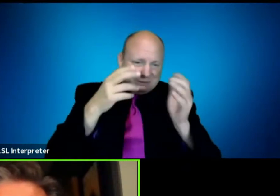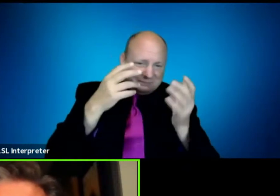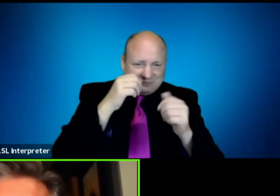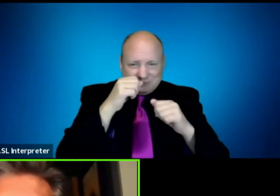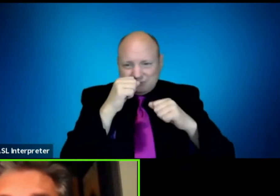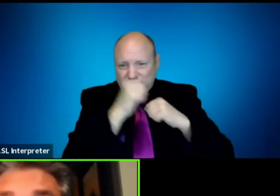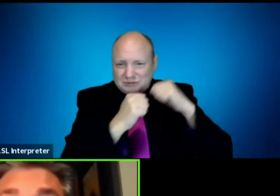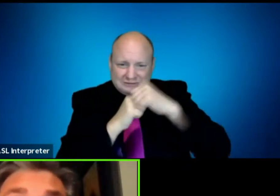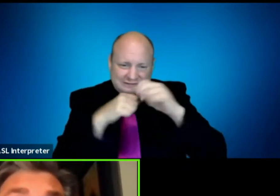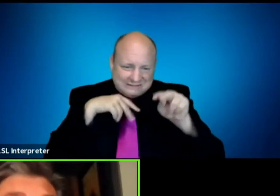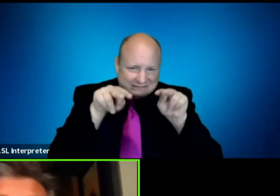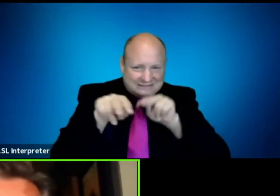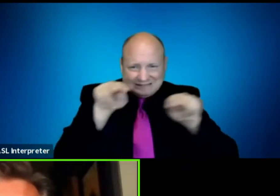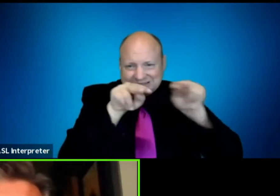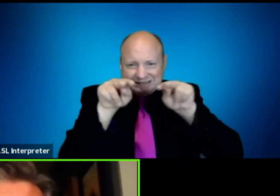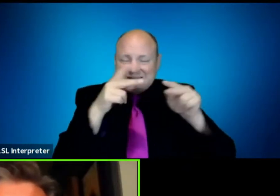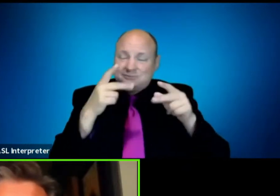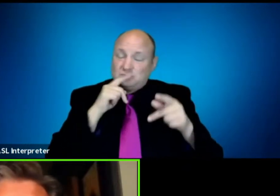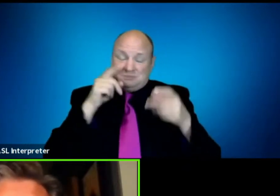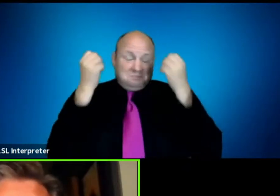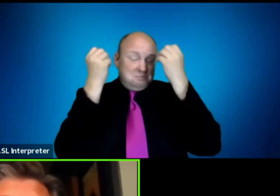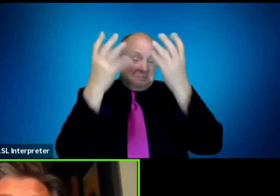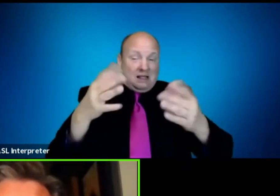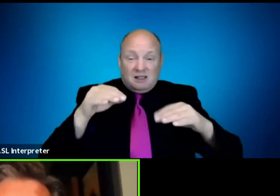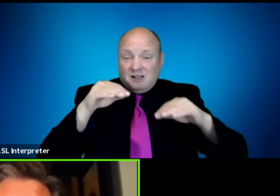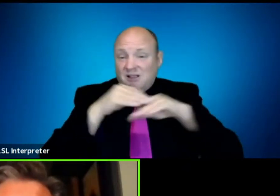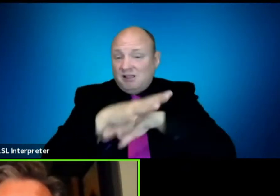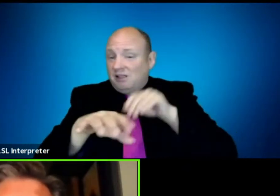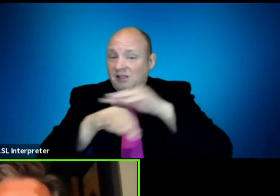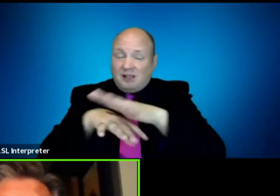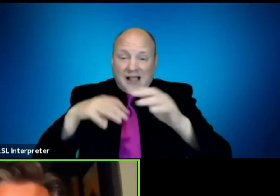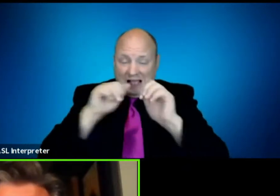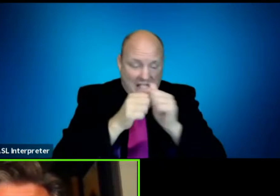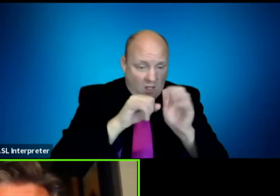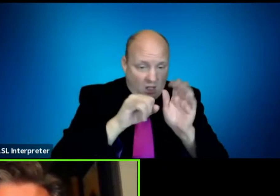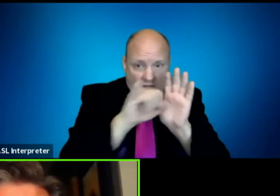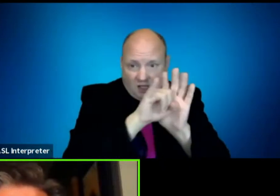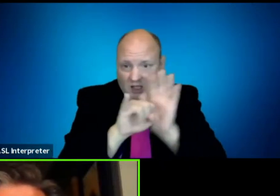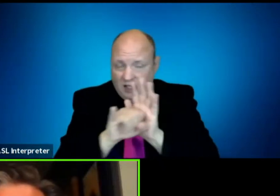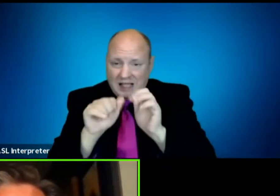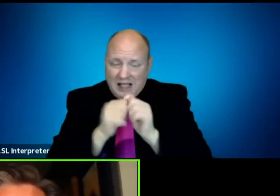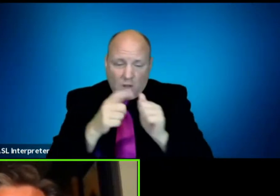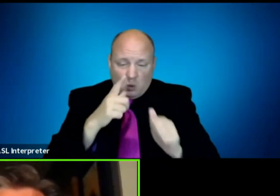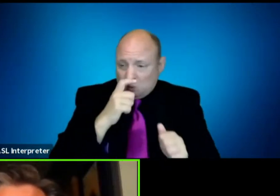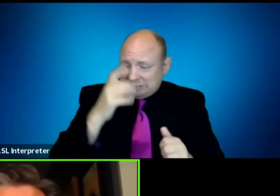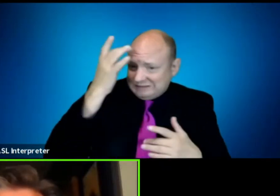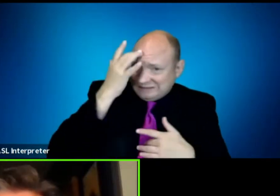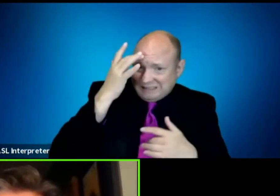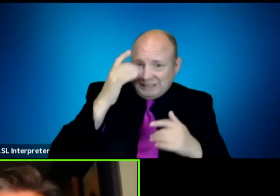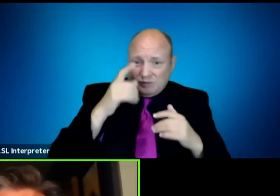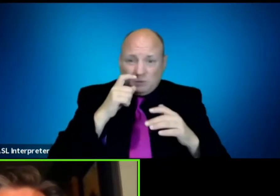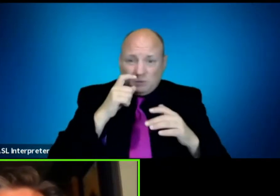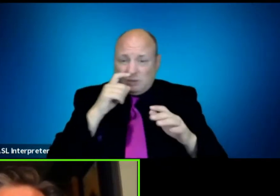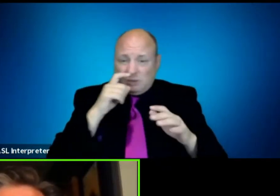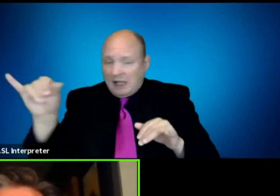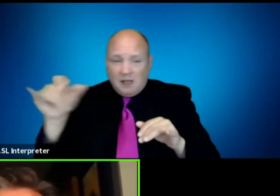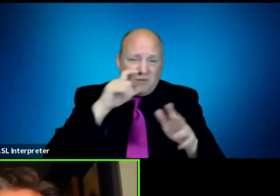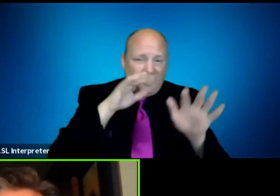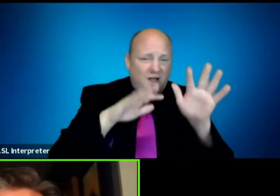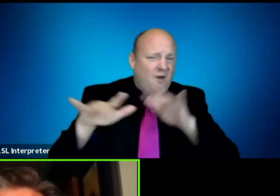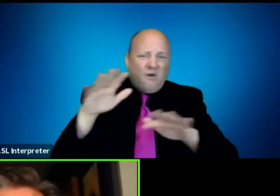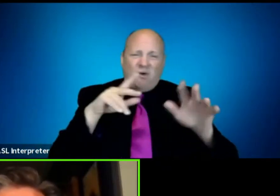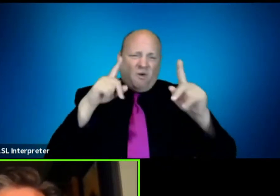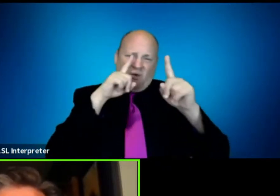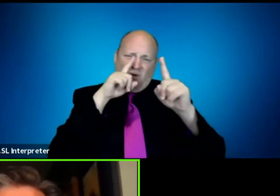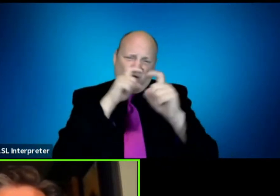having them isolate at home, if we weren't identifying all the potential contacts that we could and asking them to quarantine at home in case they